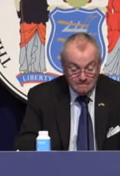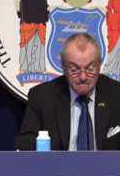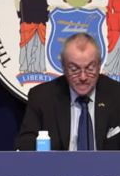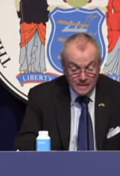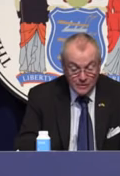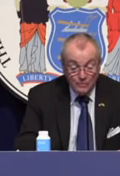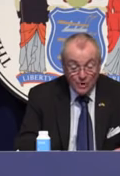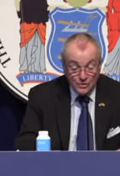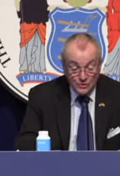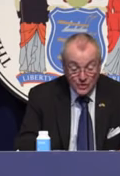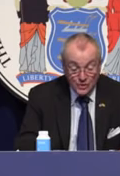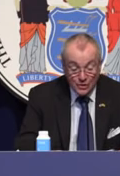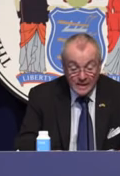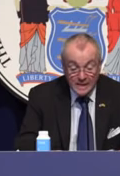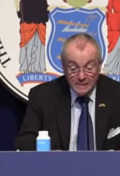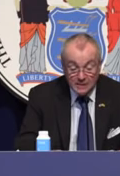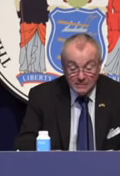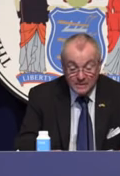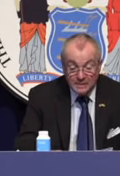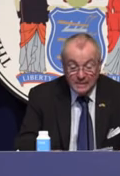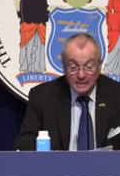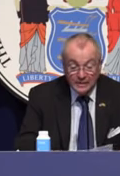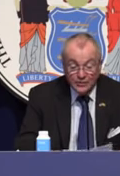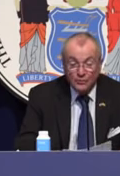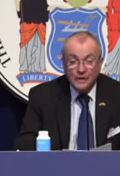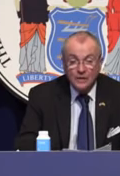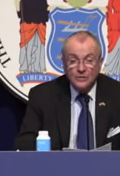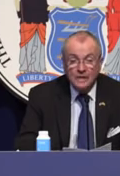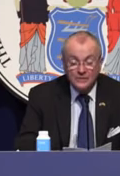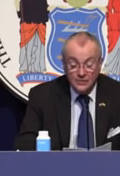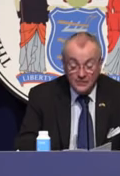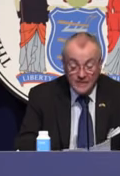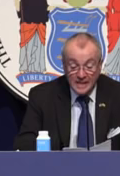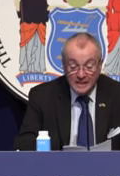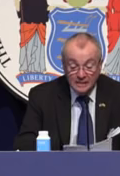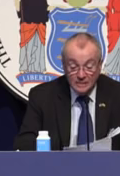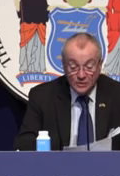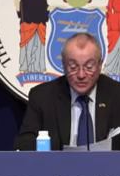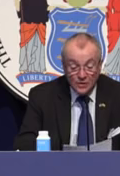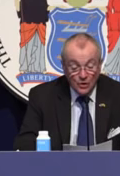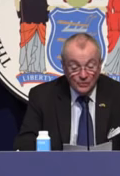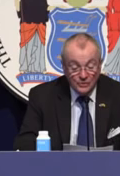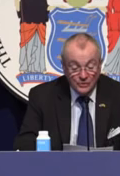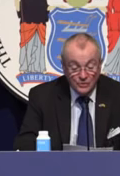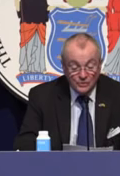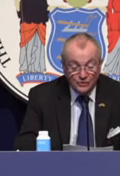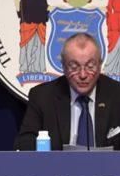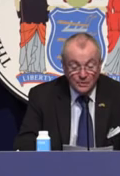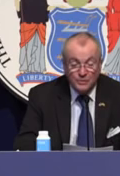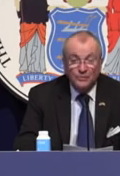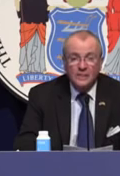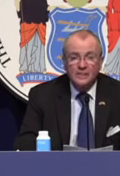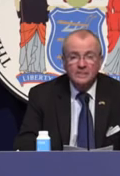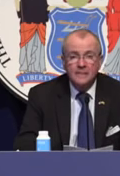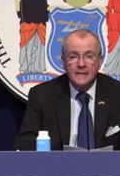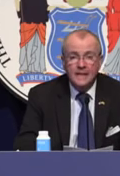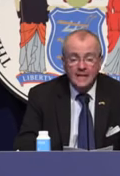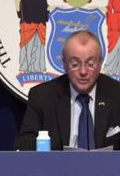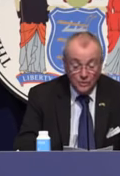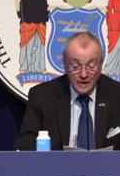recovery. We've also secured a commitment that 358 nursing homes in New Jersey will be